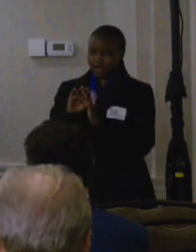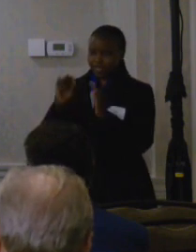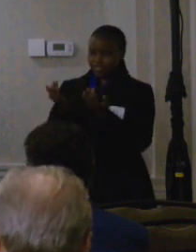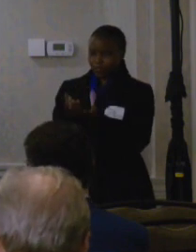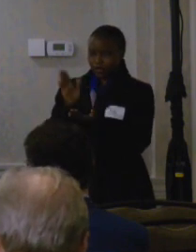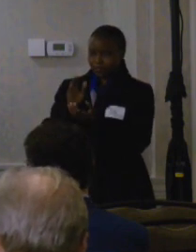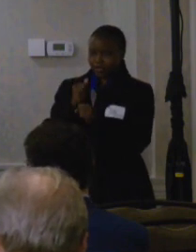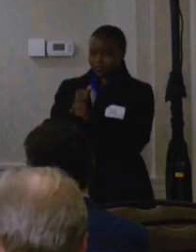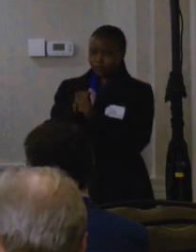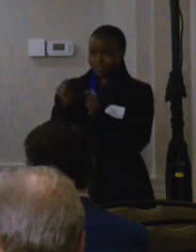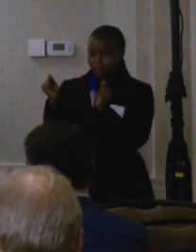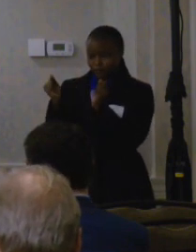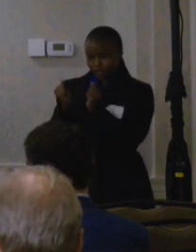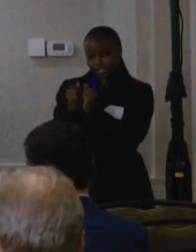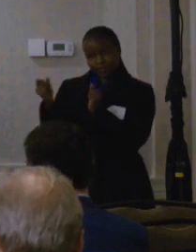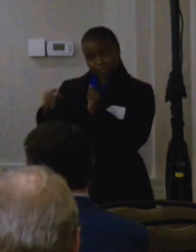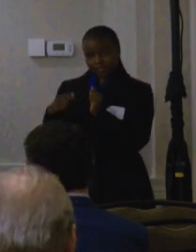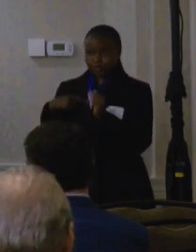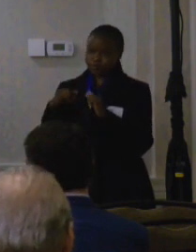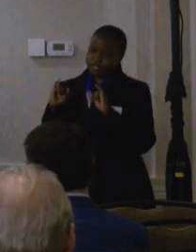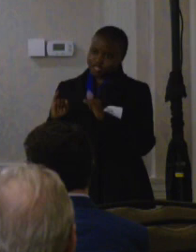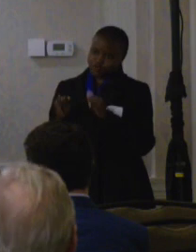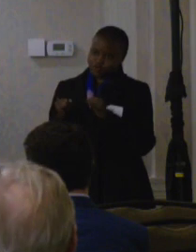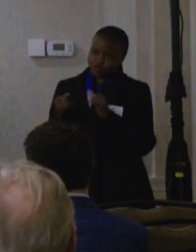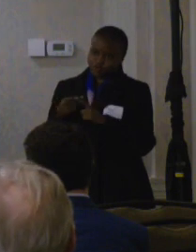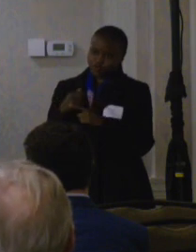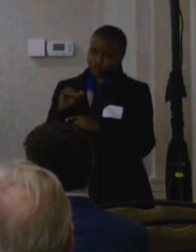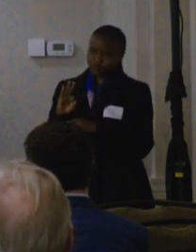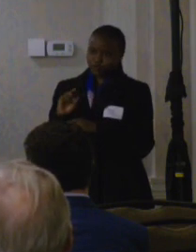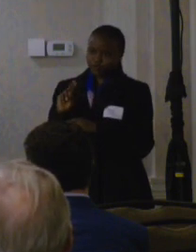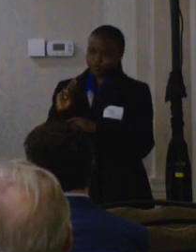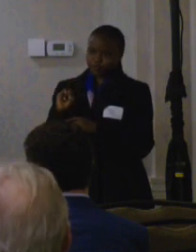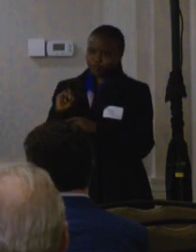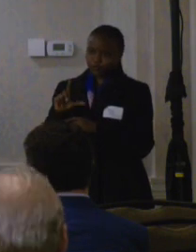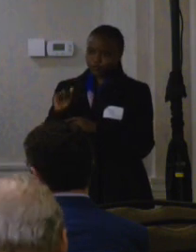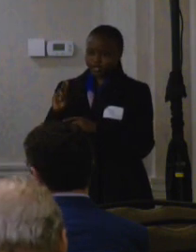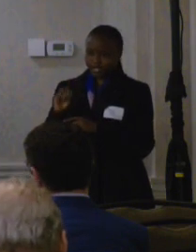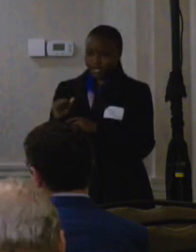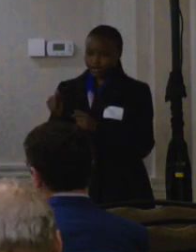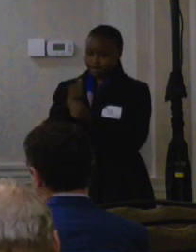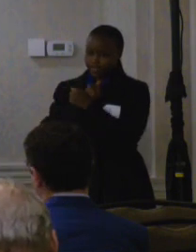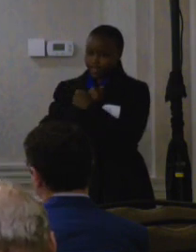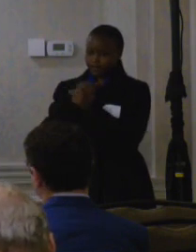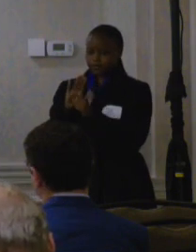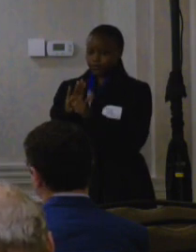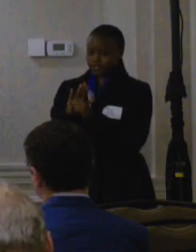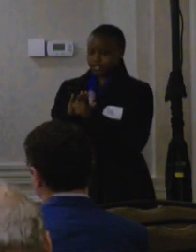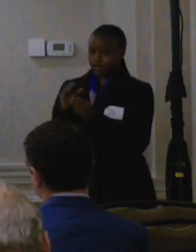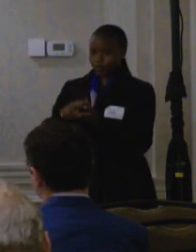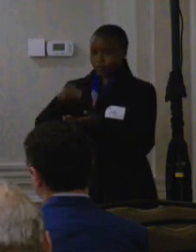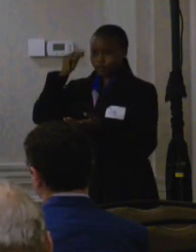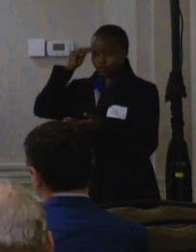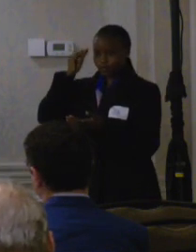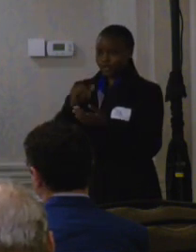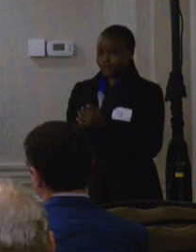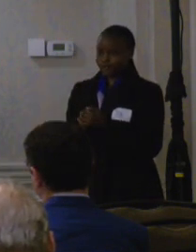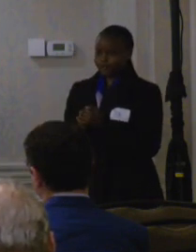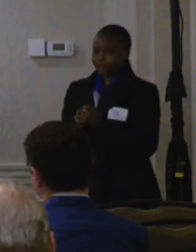for 10 months, so I'm a newcomer from Finland, and I love it because there's so much to learn.